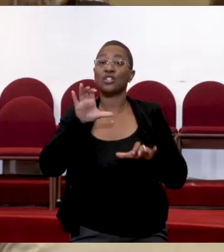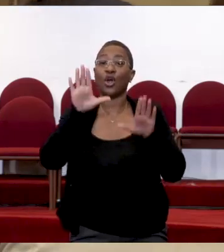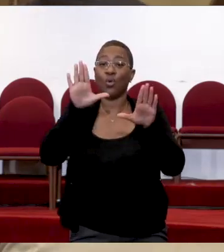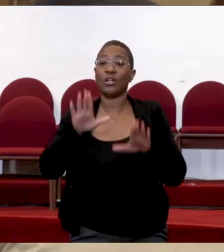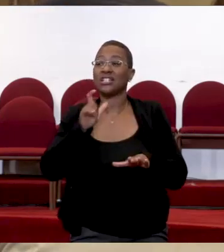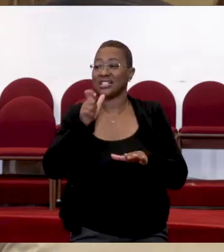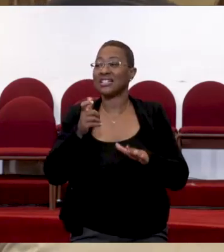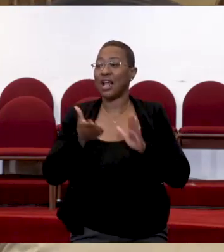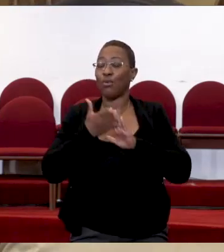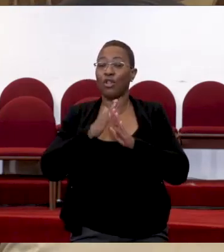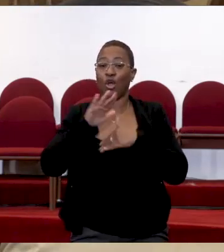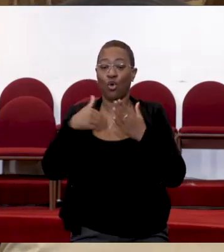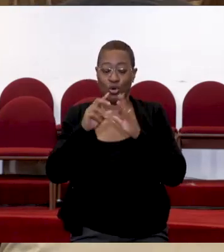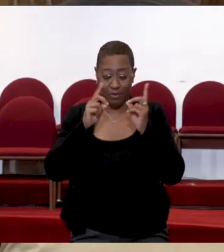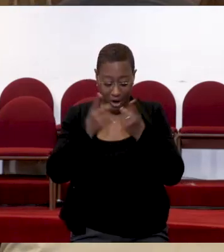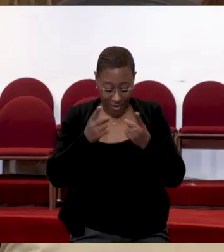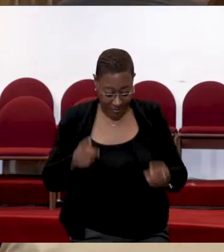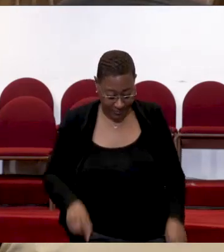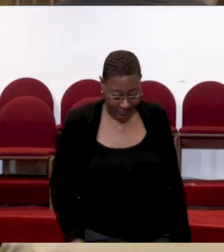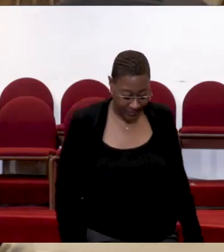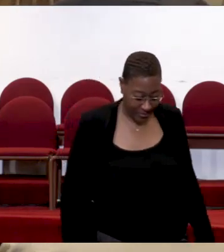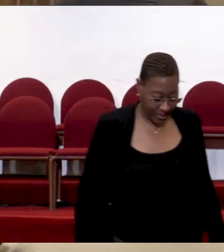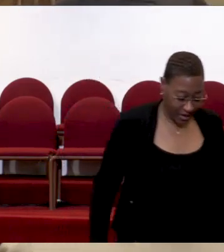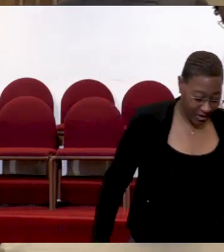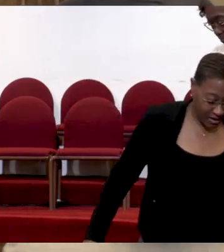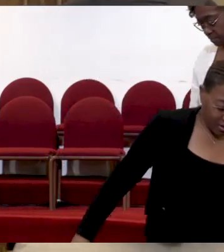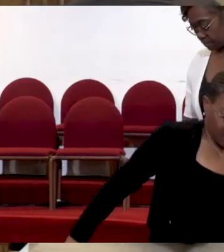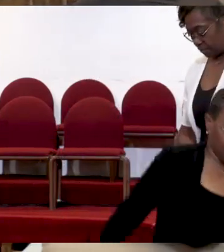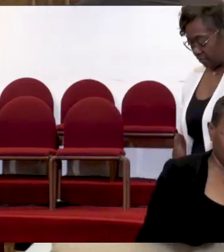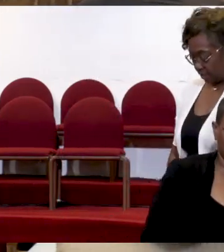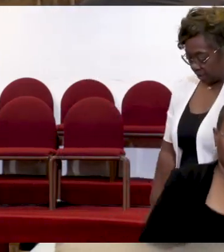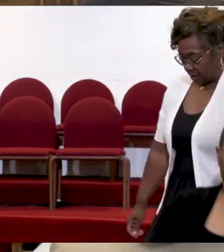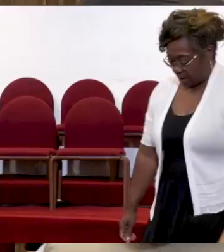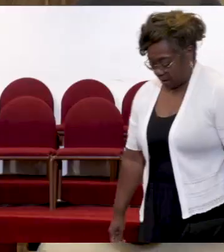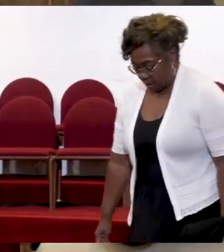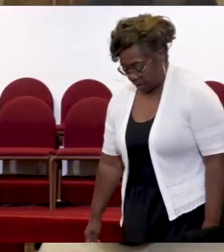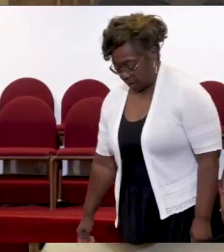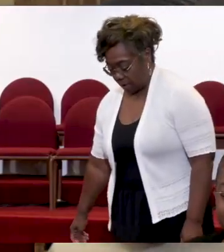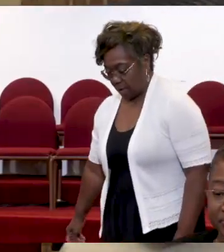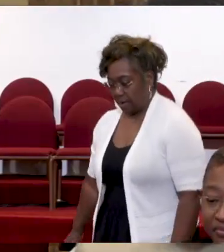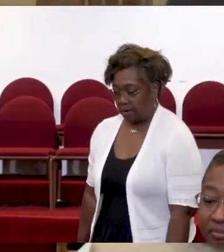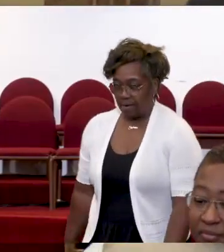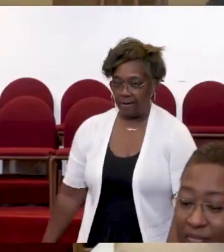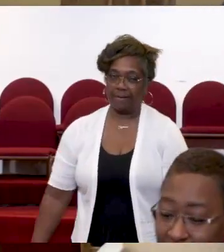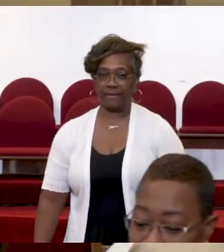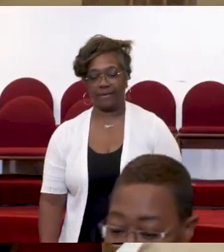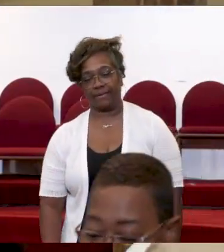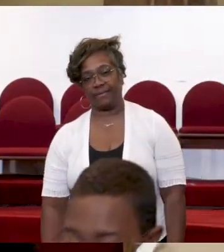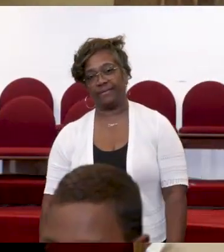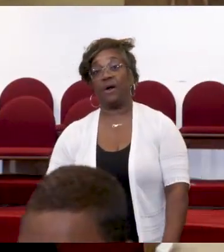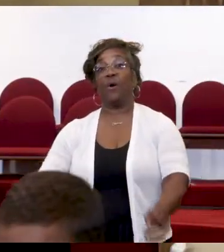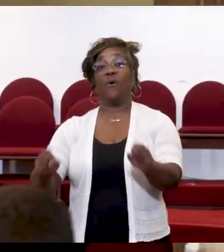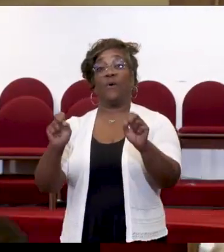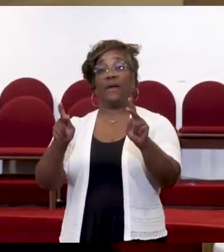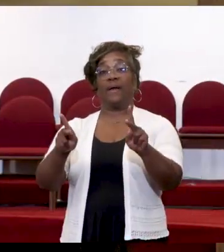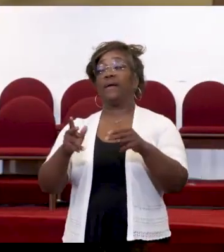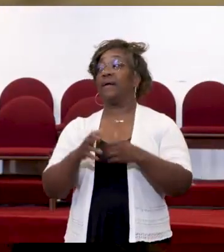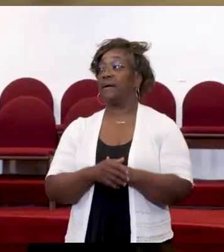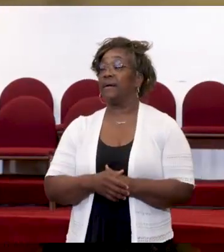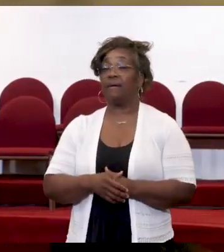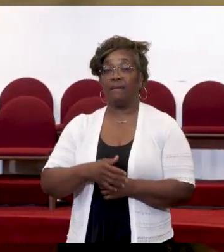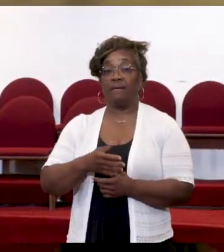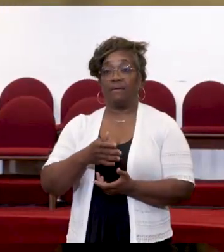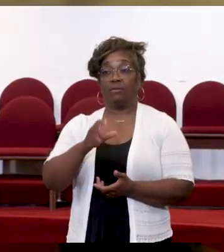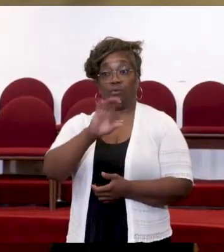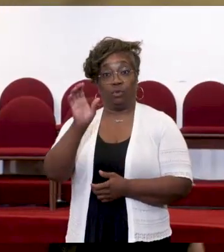whole department. So that's great. Thank you very much. We're going to follow up with you on the tree. Okay, who do we have on the phone?